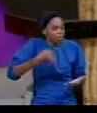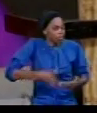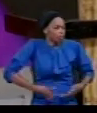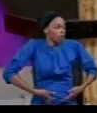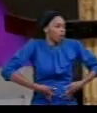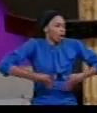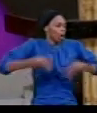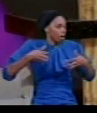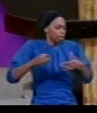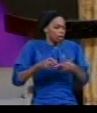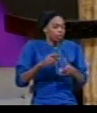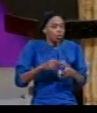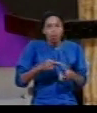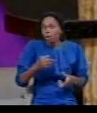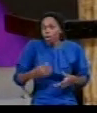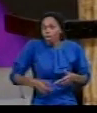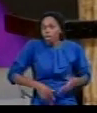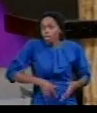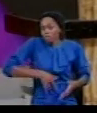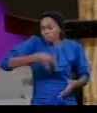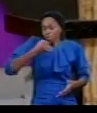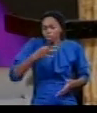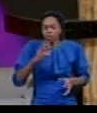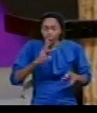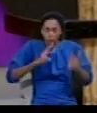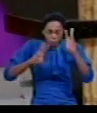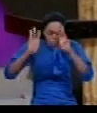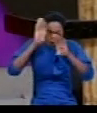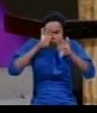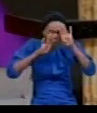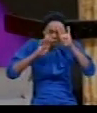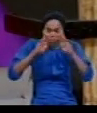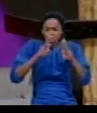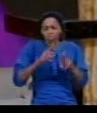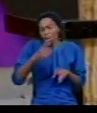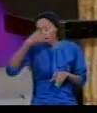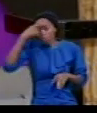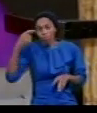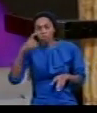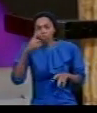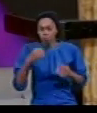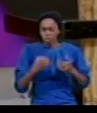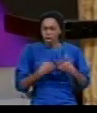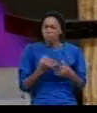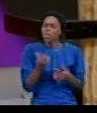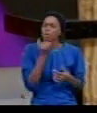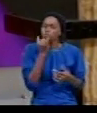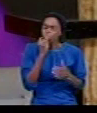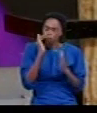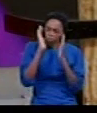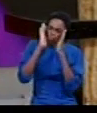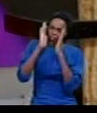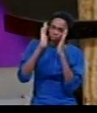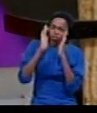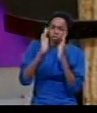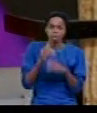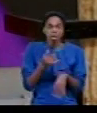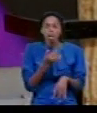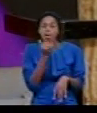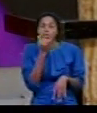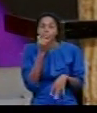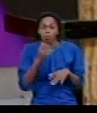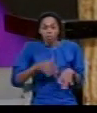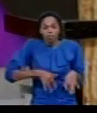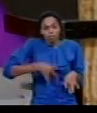feeling of worry and anxiety, because you have a wrong focus, a wrong feeling. And because